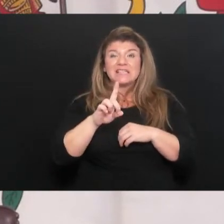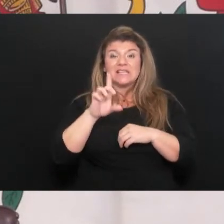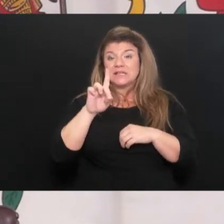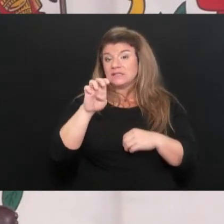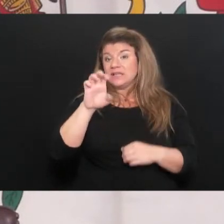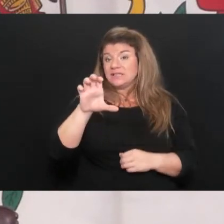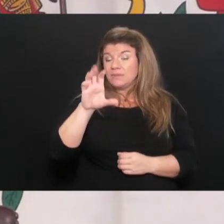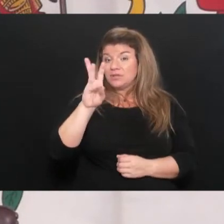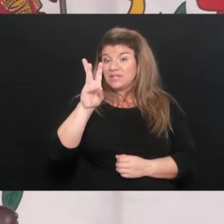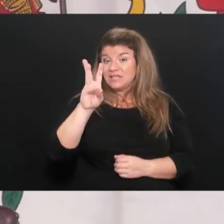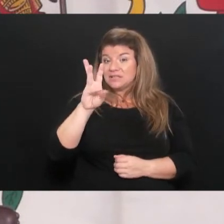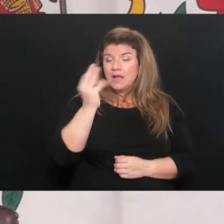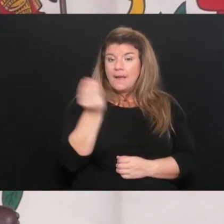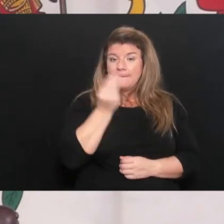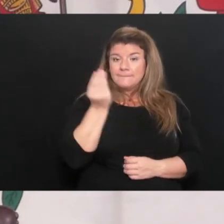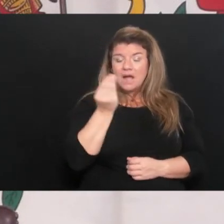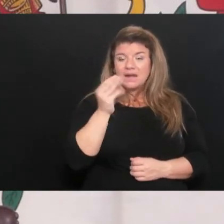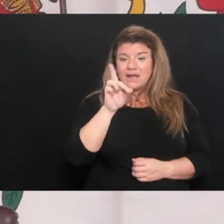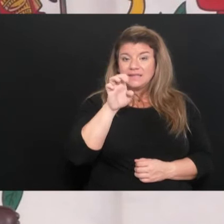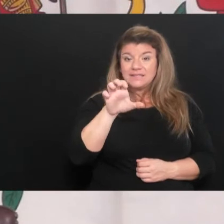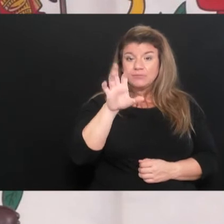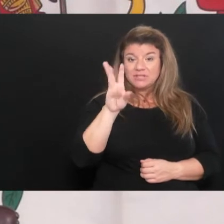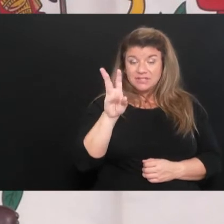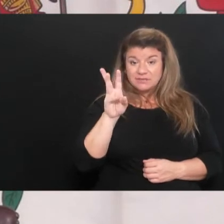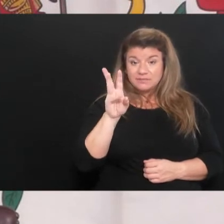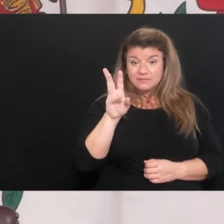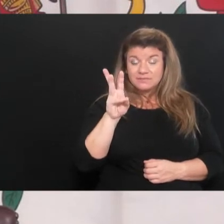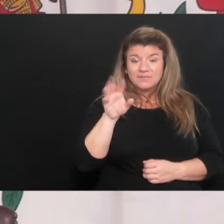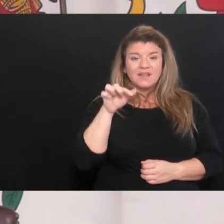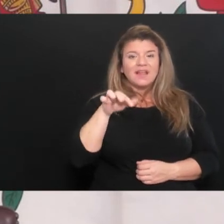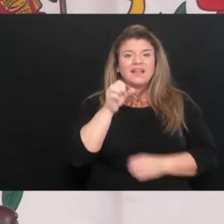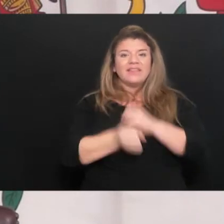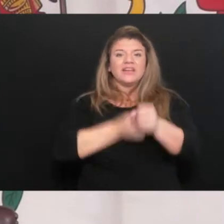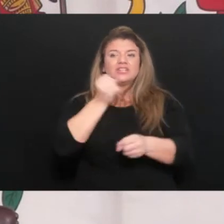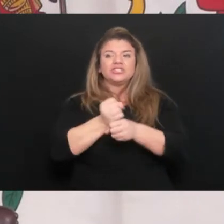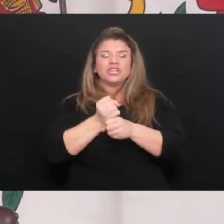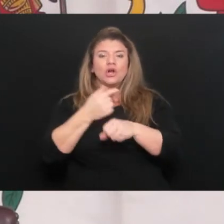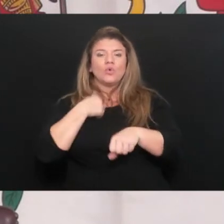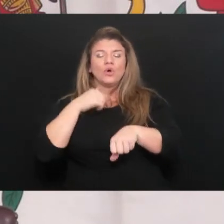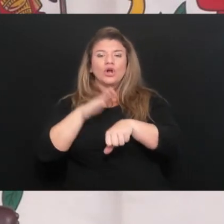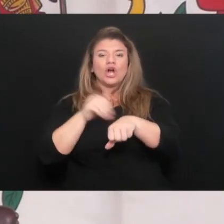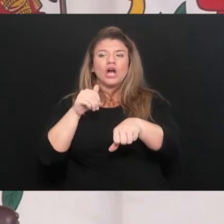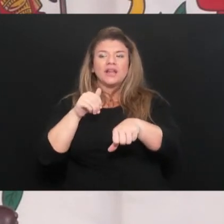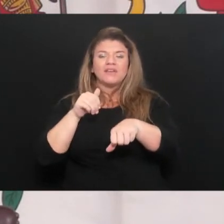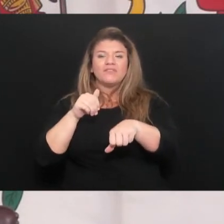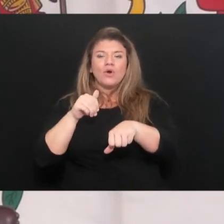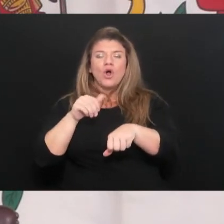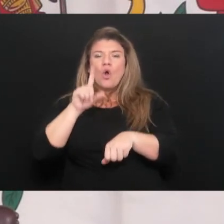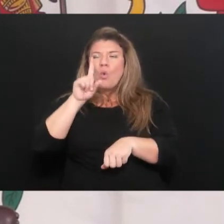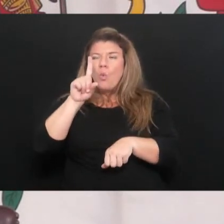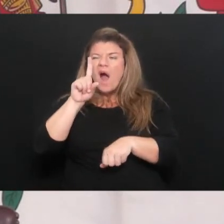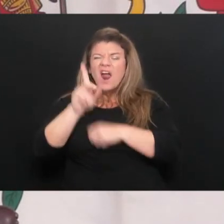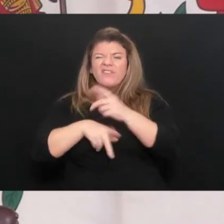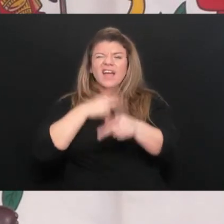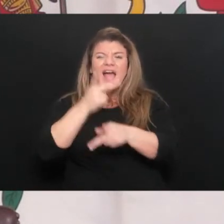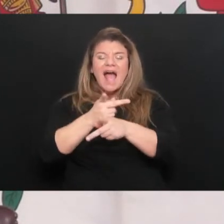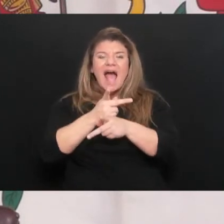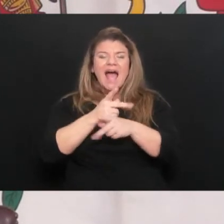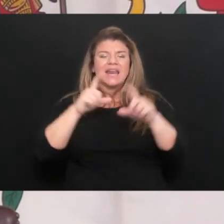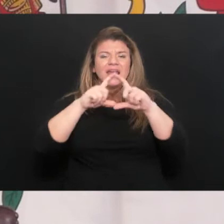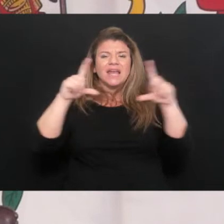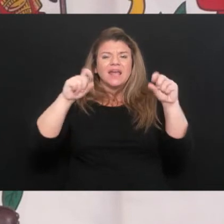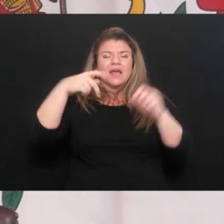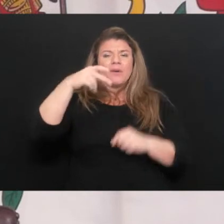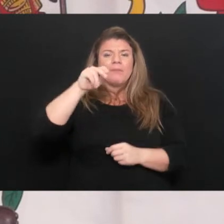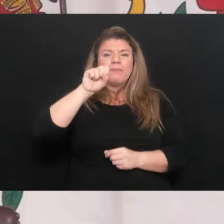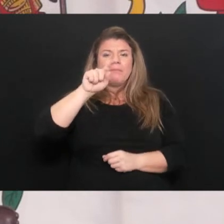December the 6th, Monday, December the 6th. This year we are calling for a one-of-a-kind postcard design